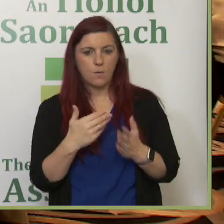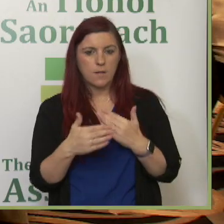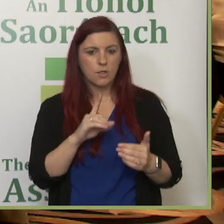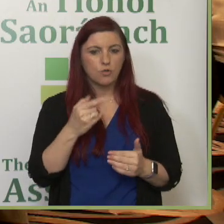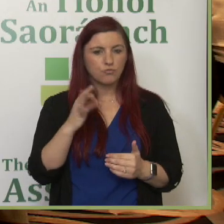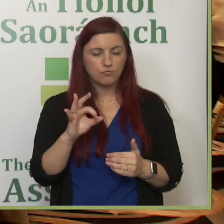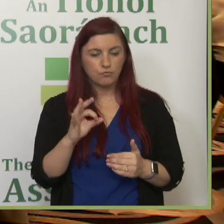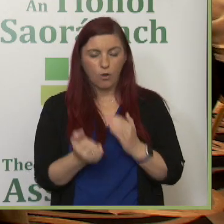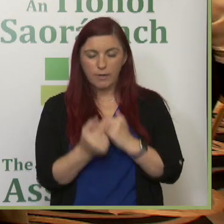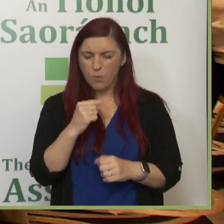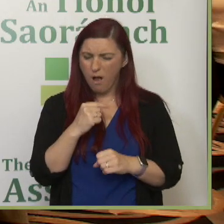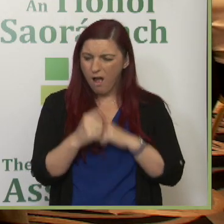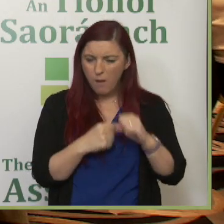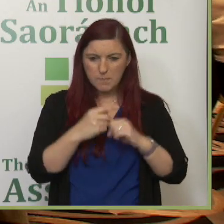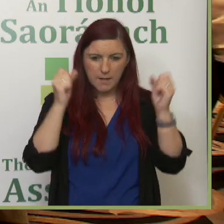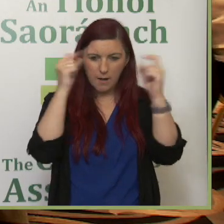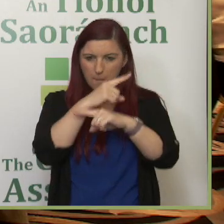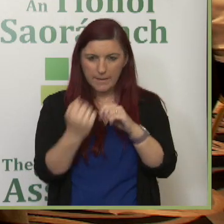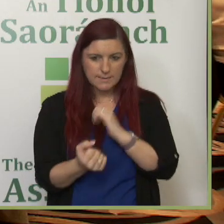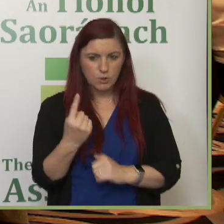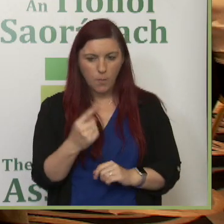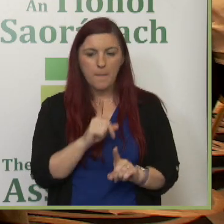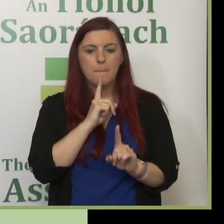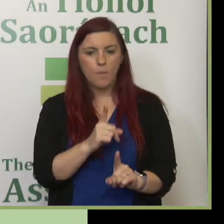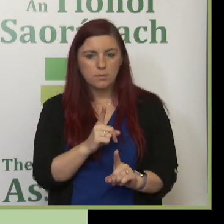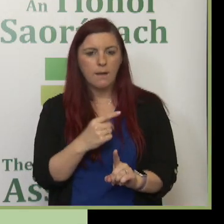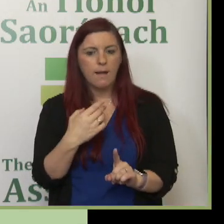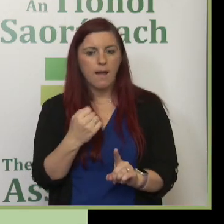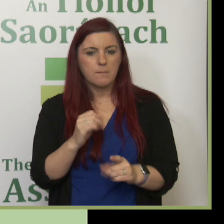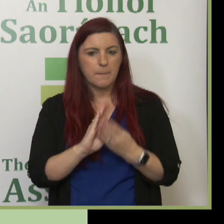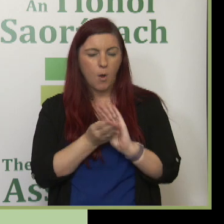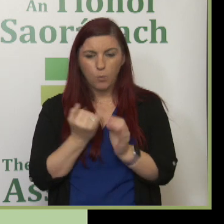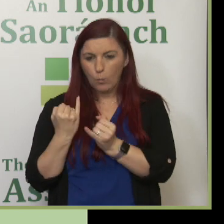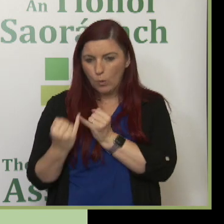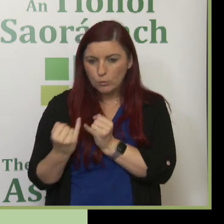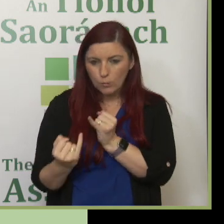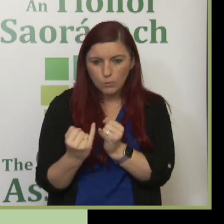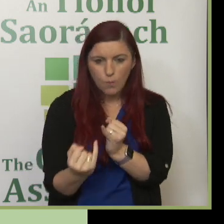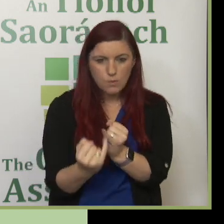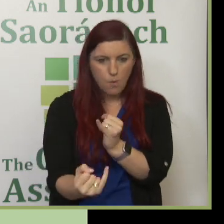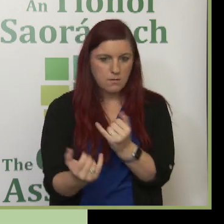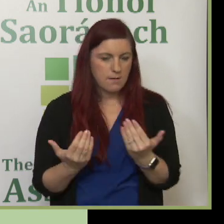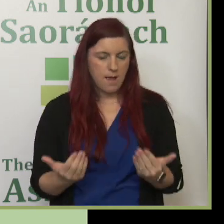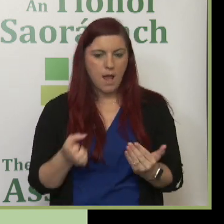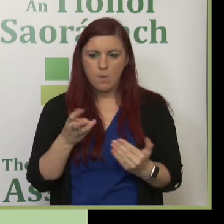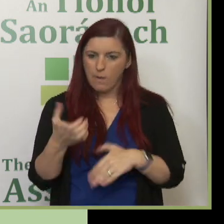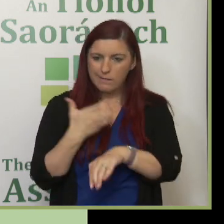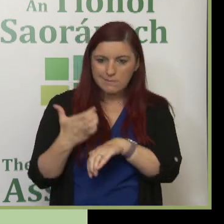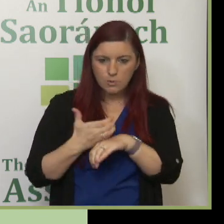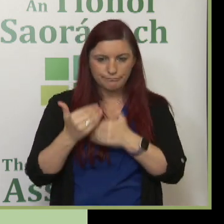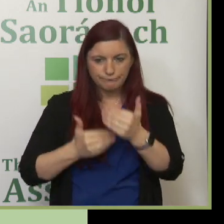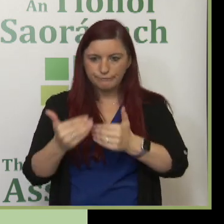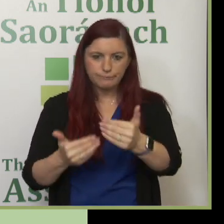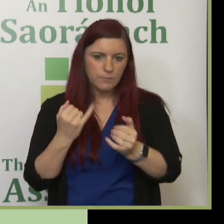very complicated one. But it's got even more complicated over time, and I think this is likely to continue as we go forward.